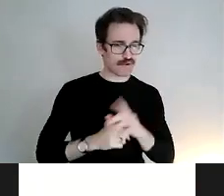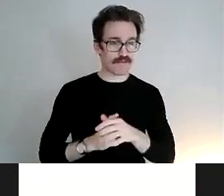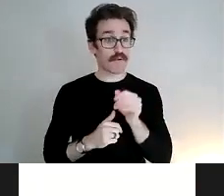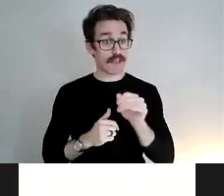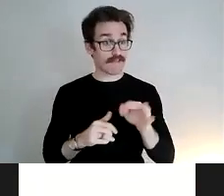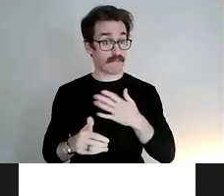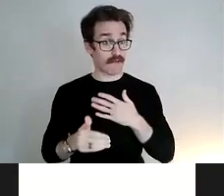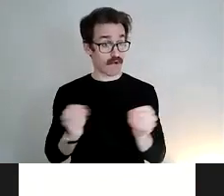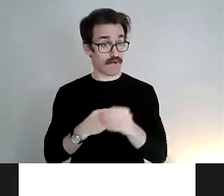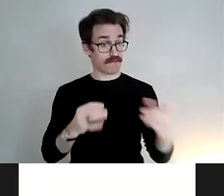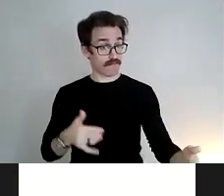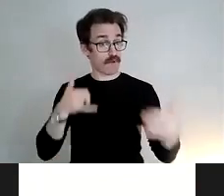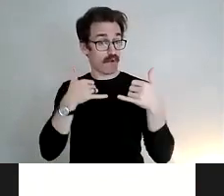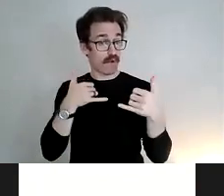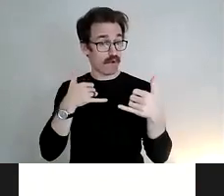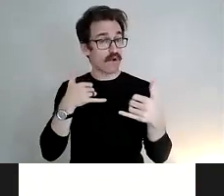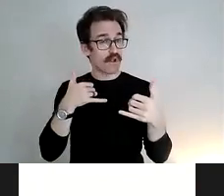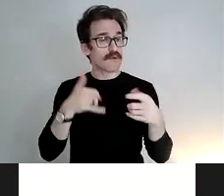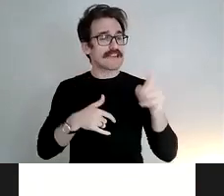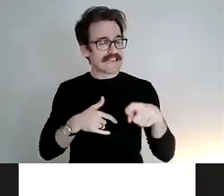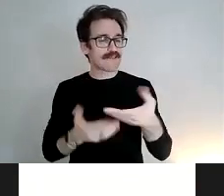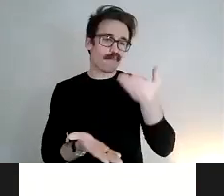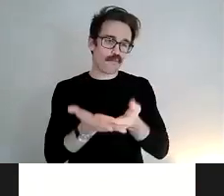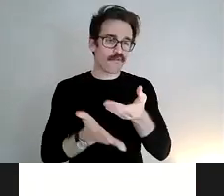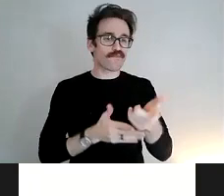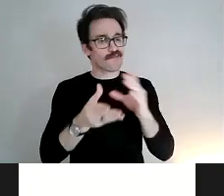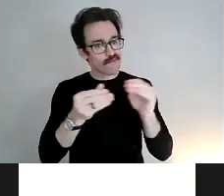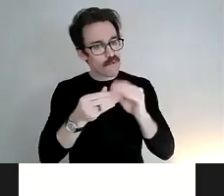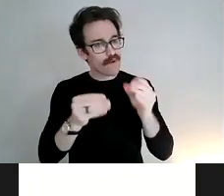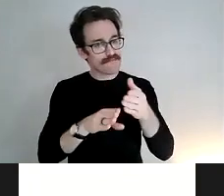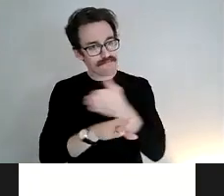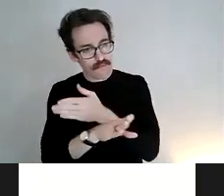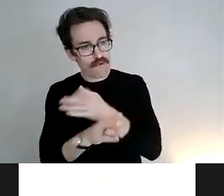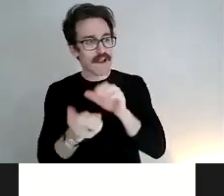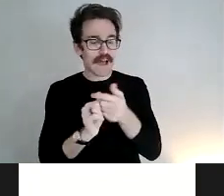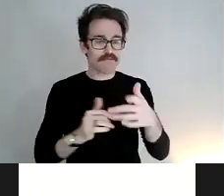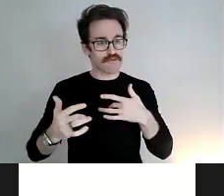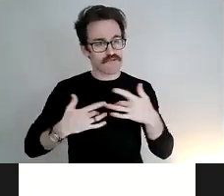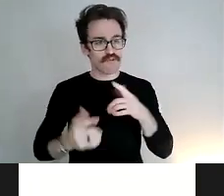we do need some sort of evidence or story about what the cognitive incapacity concerns are.